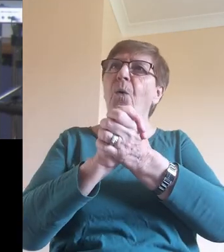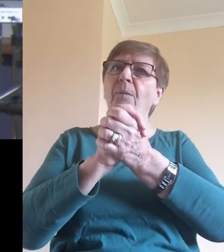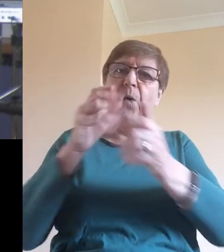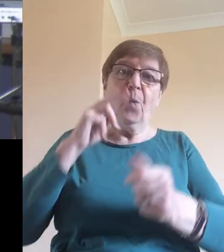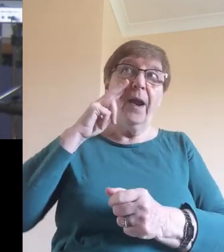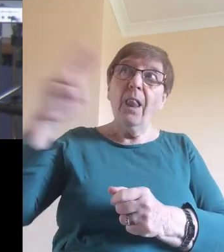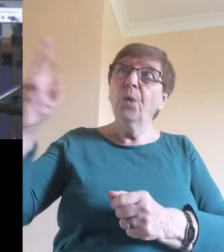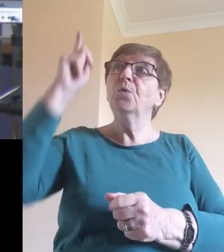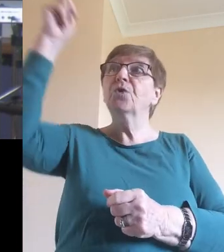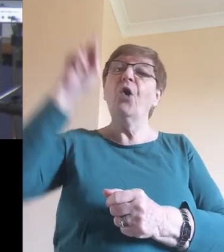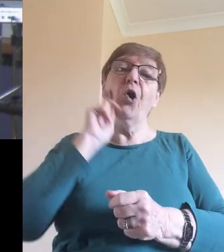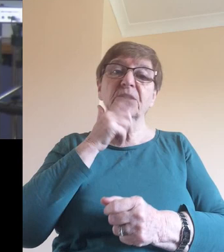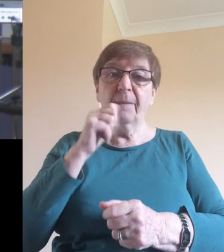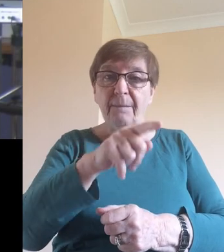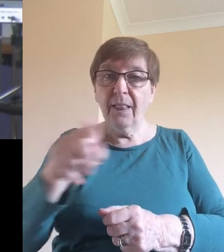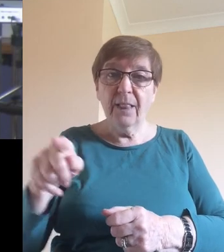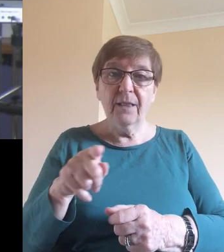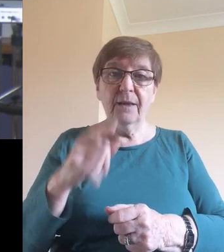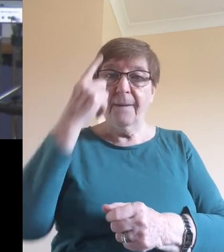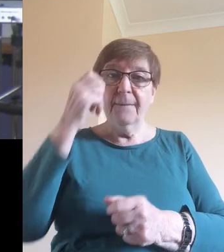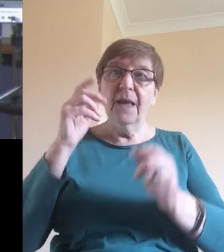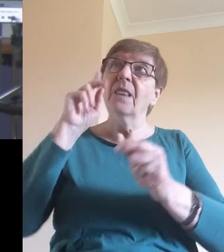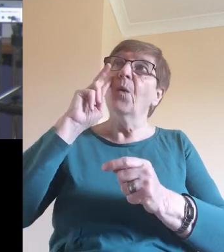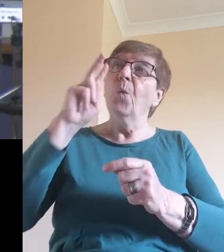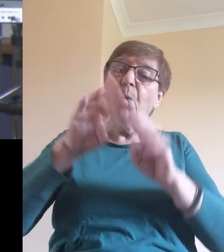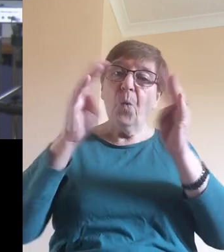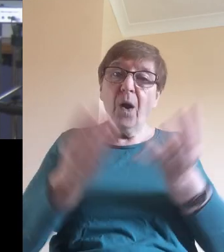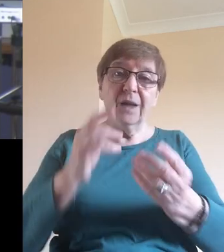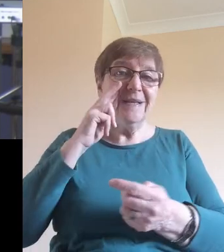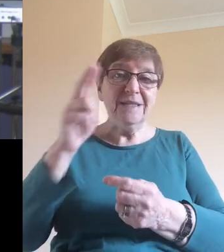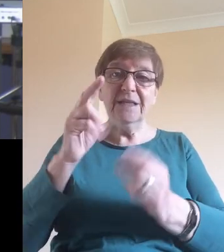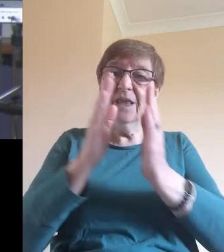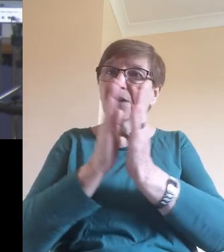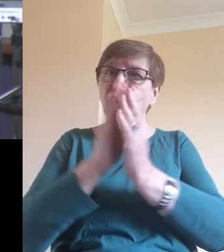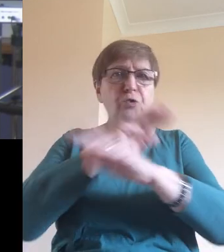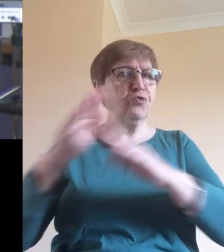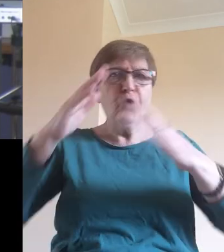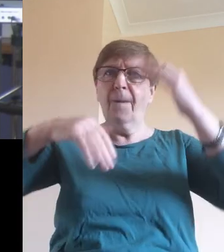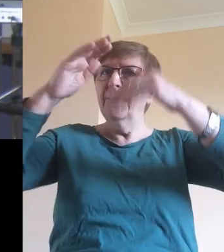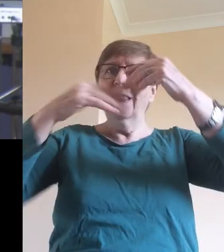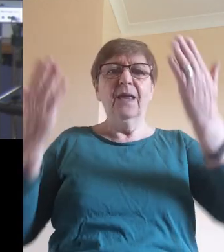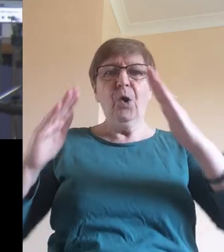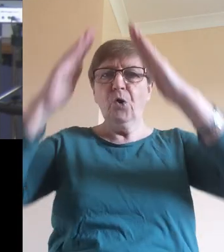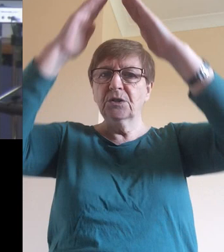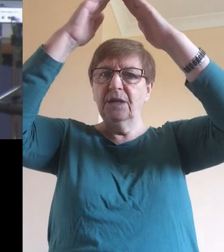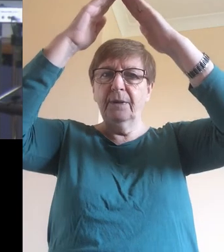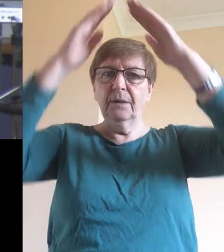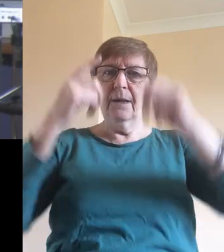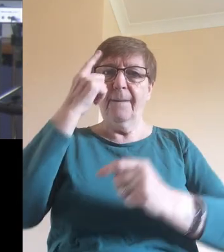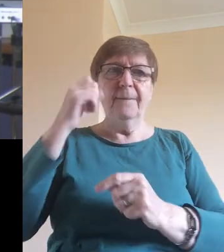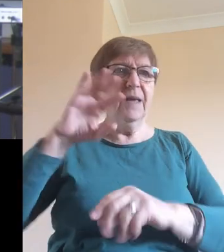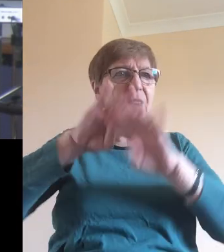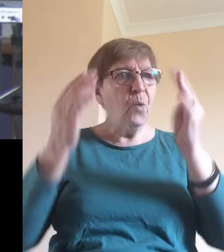at God's people. May the world see the church is not a building or steeple. May the world